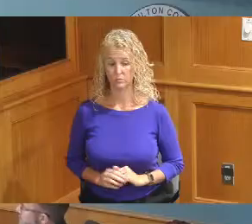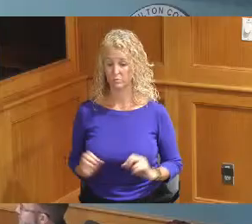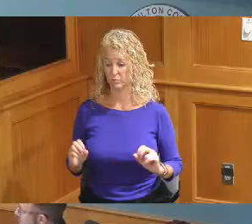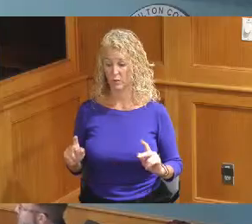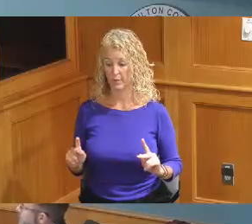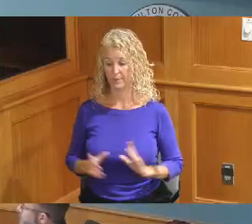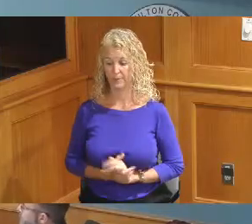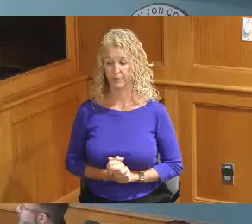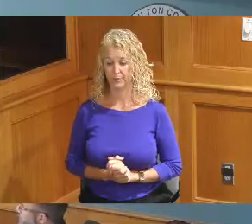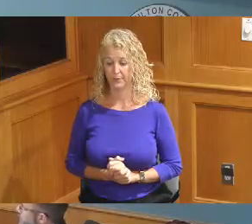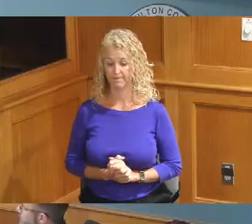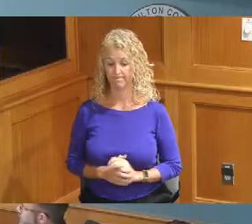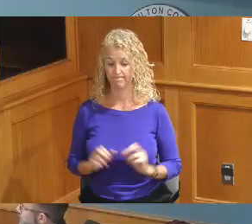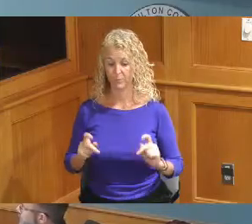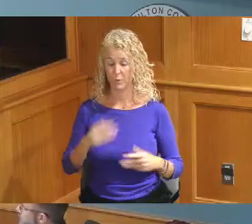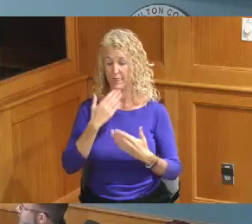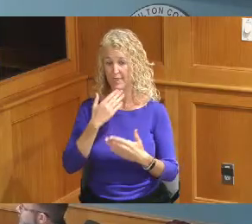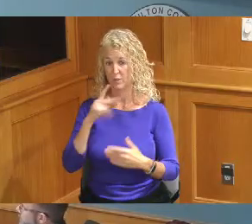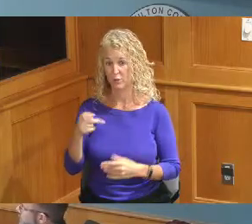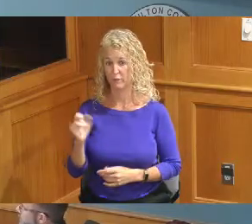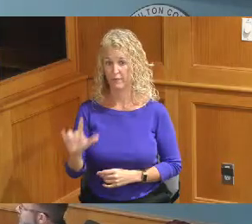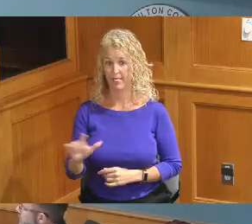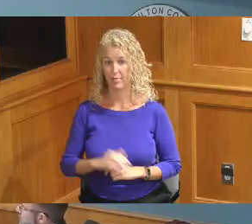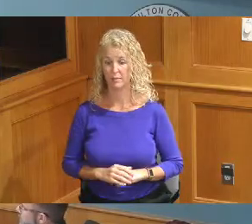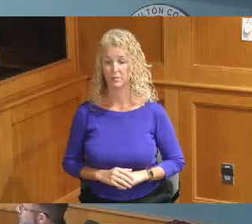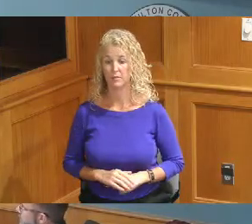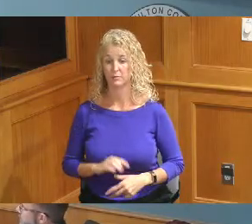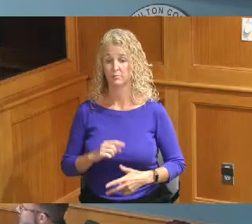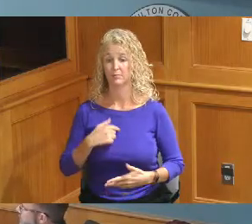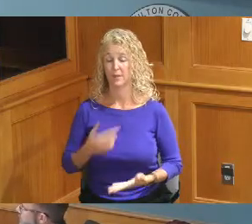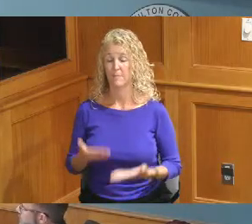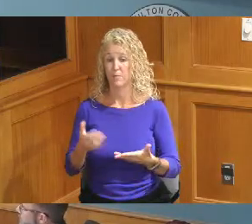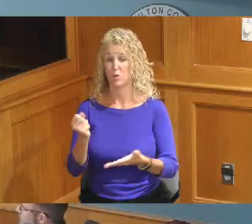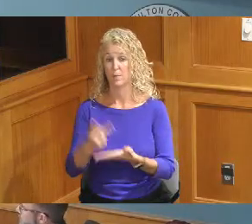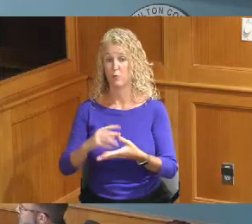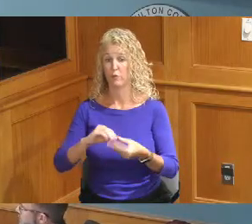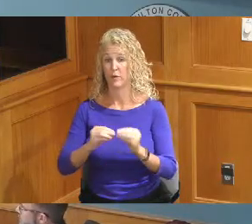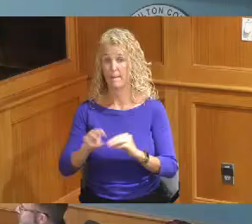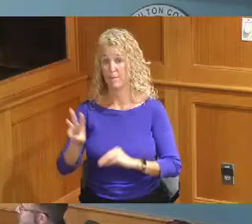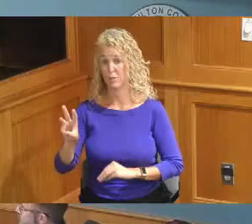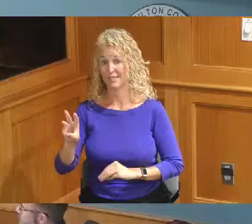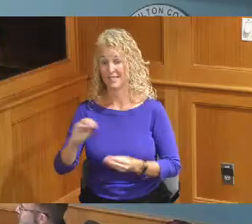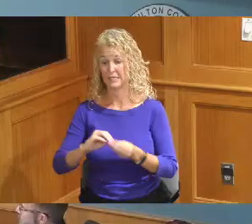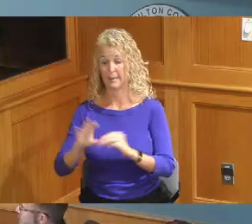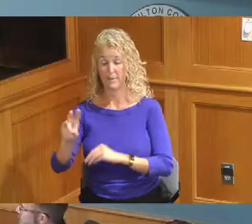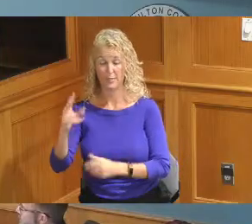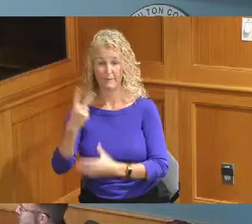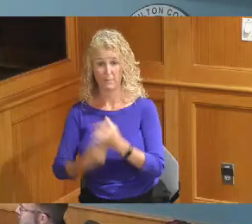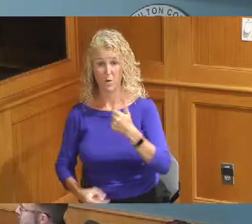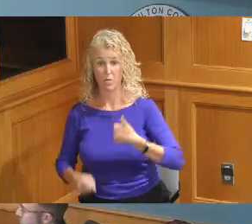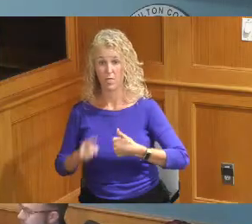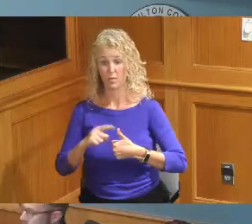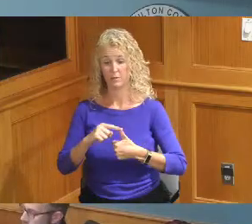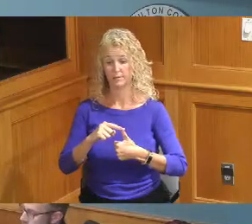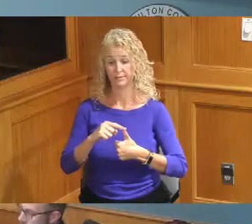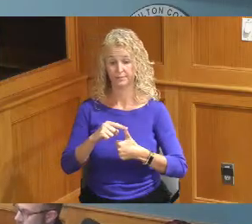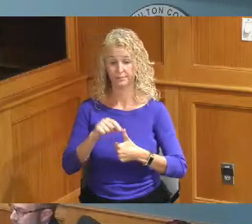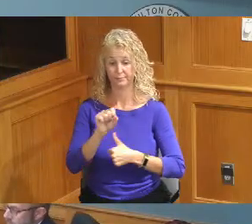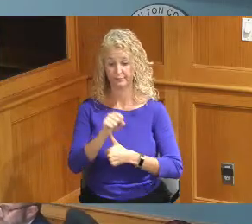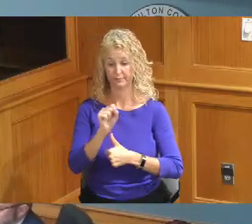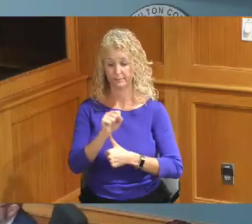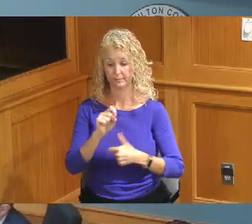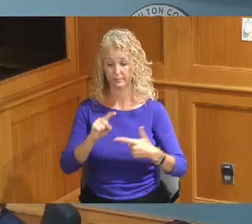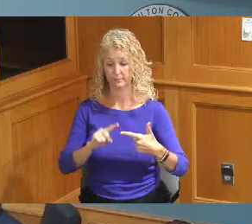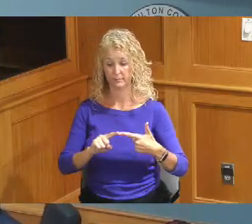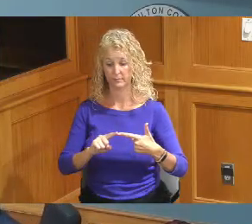Okay. All right, thank you, Phil. I'm going to make a motion to approve a by leave 6 and 7. Second. Commissioner Dreehouse?